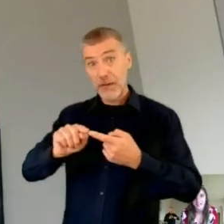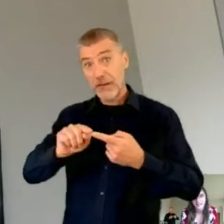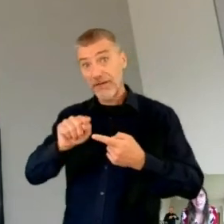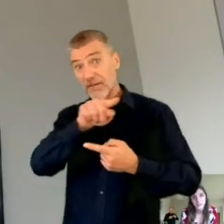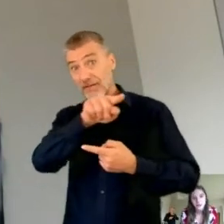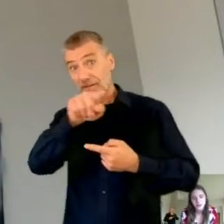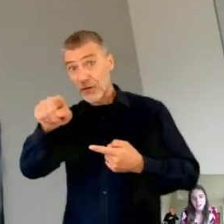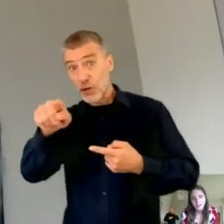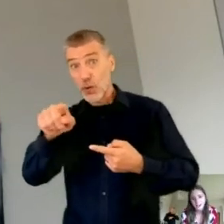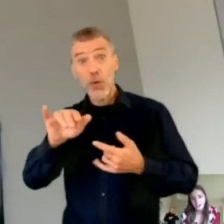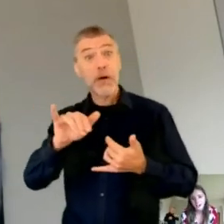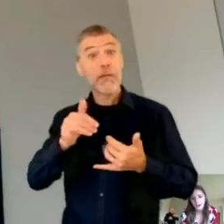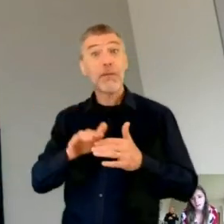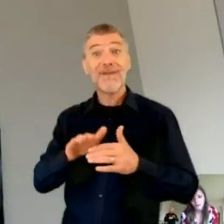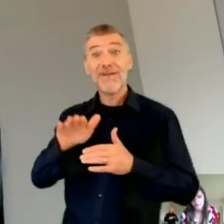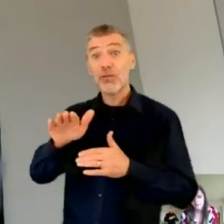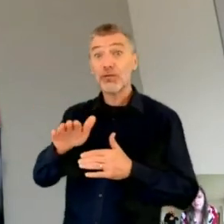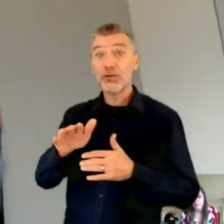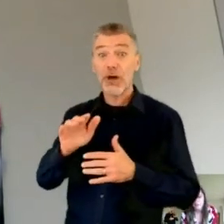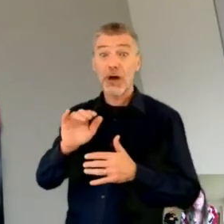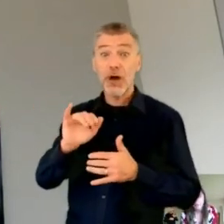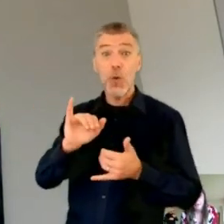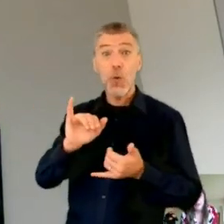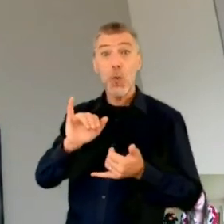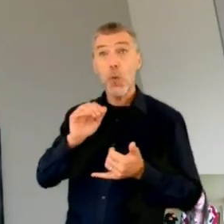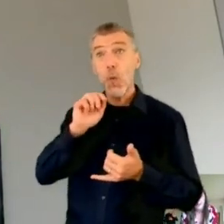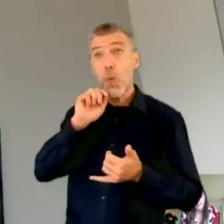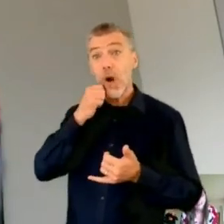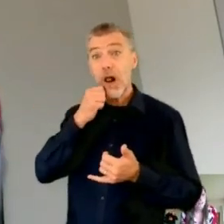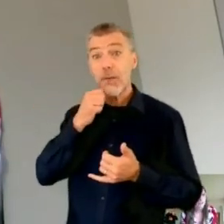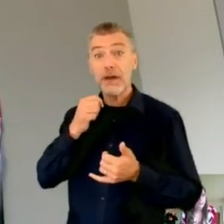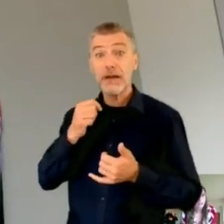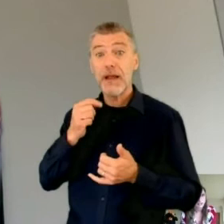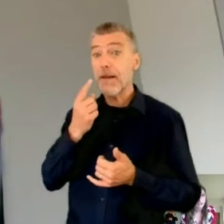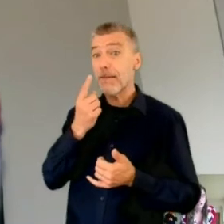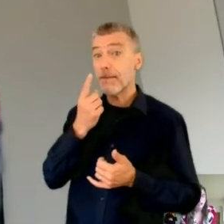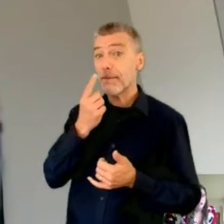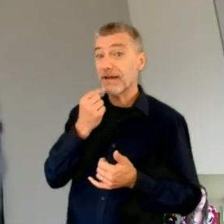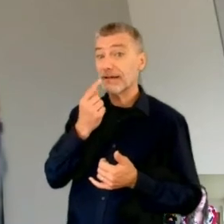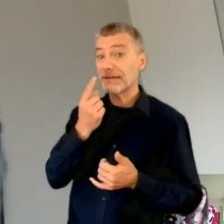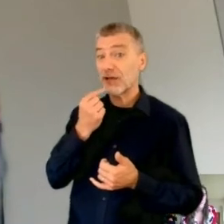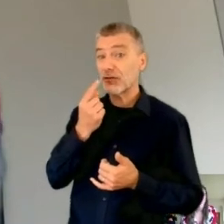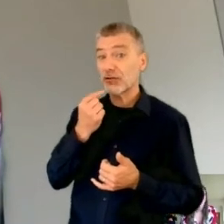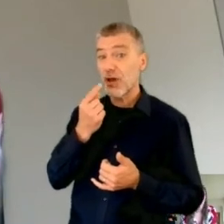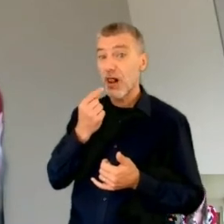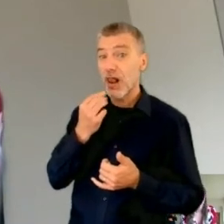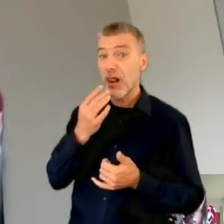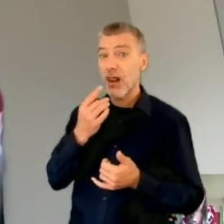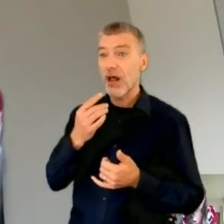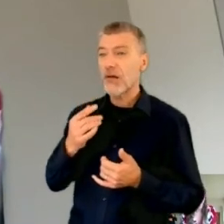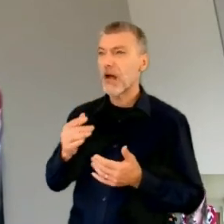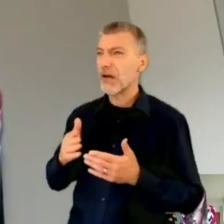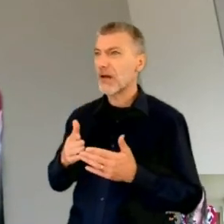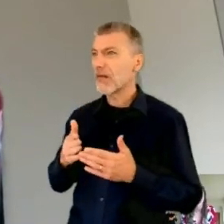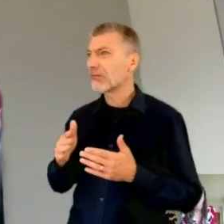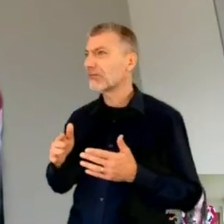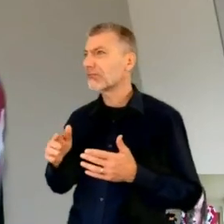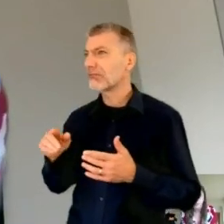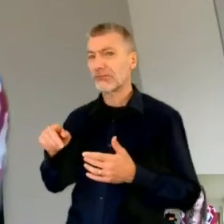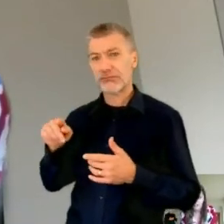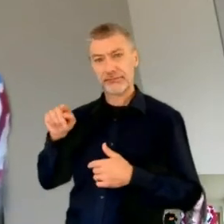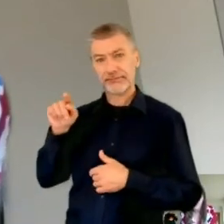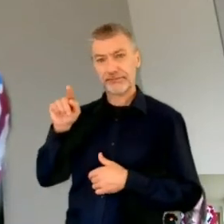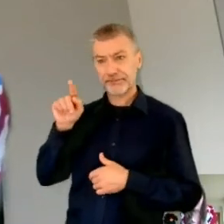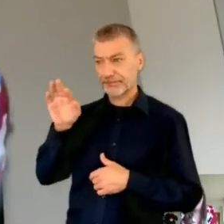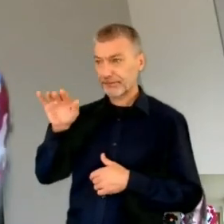market soon an option for planes that you go on holidays already, the planes that we know